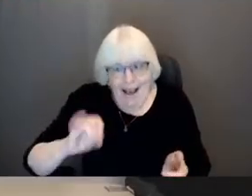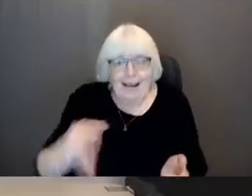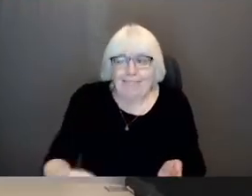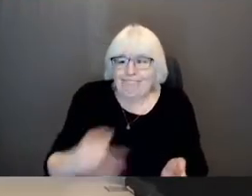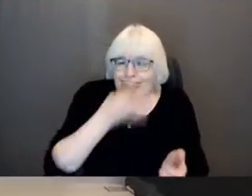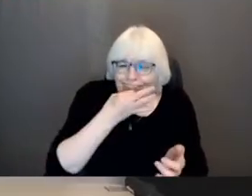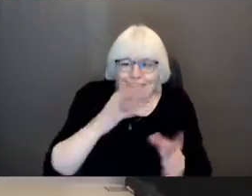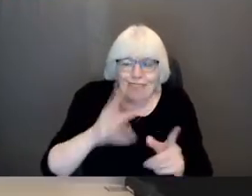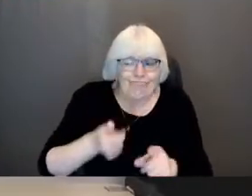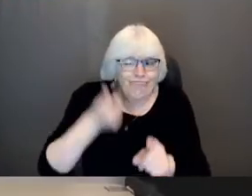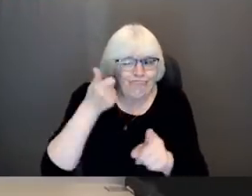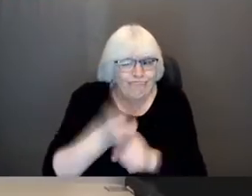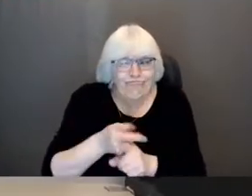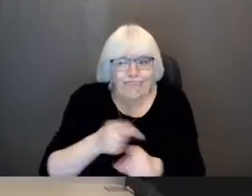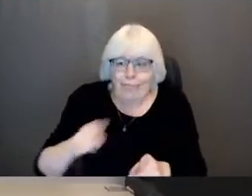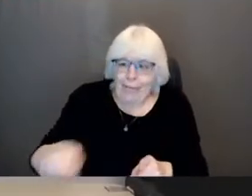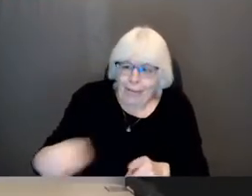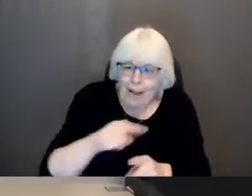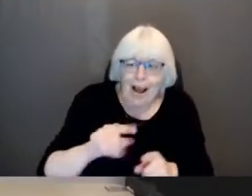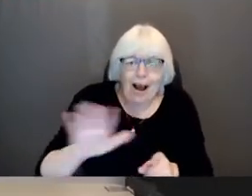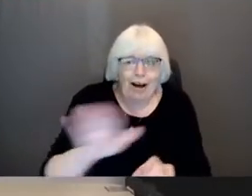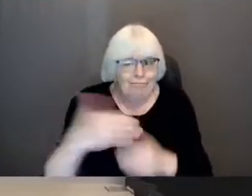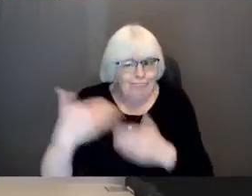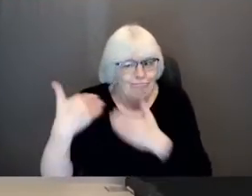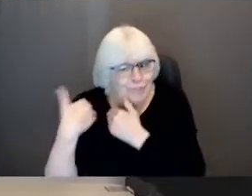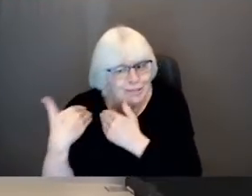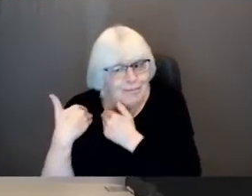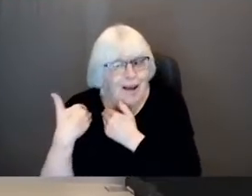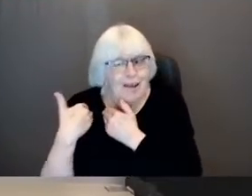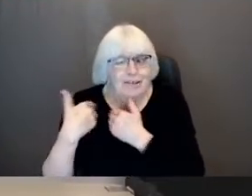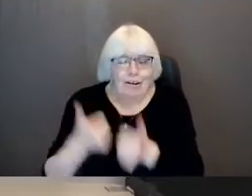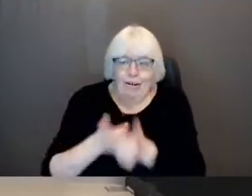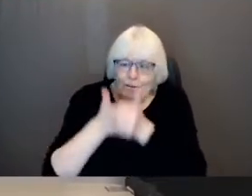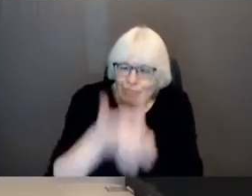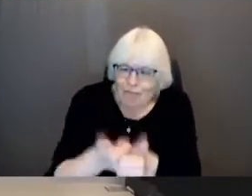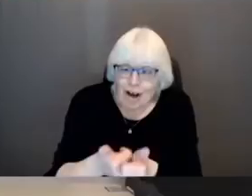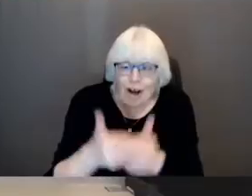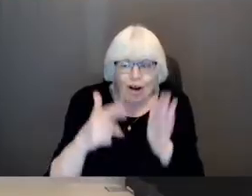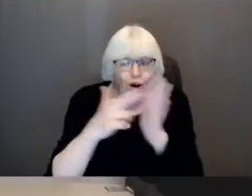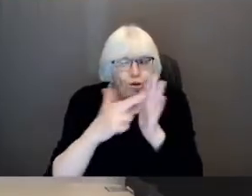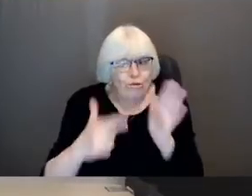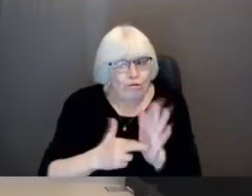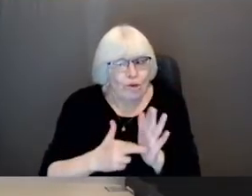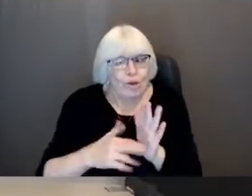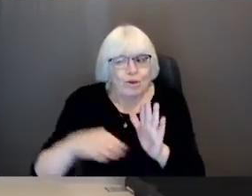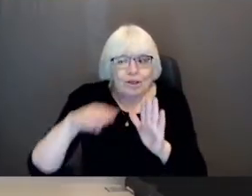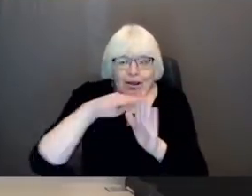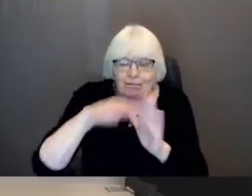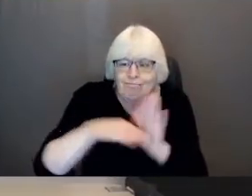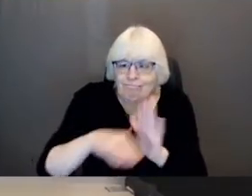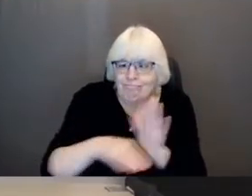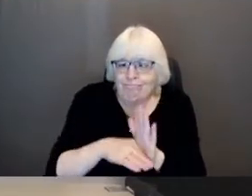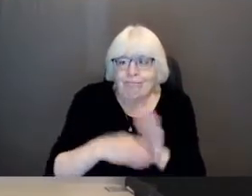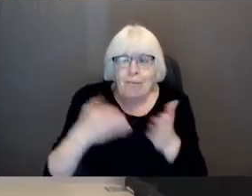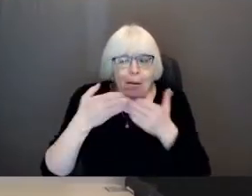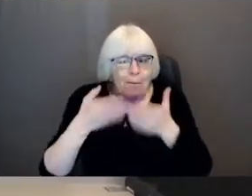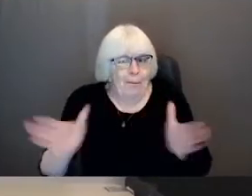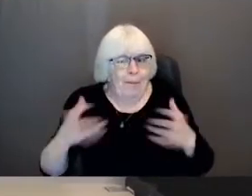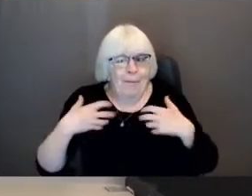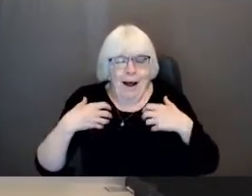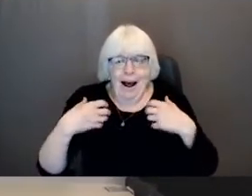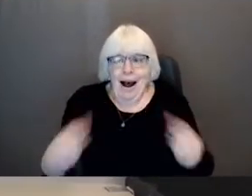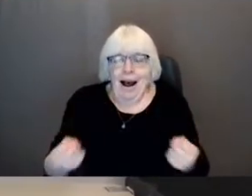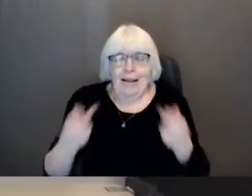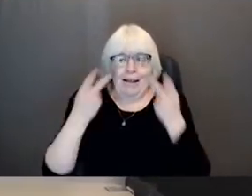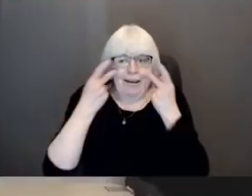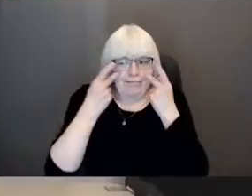tremendous adherence to the public health protocols that we've put in place. I feel confident saying that nowhere else